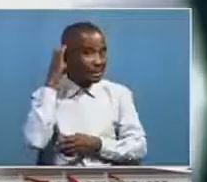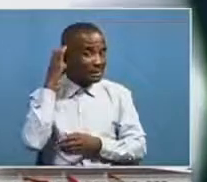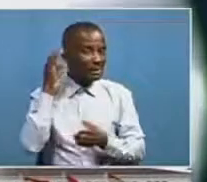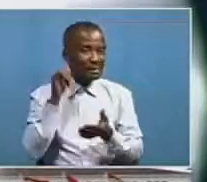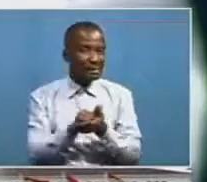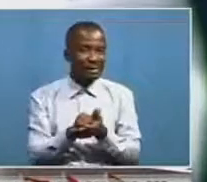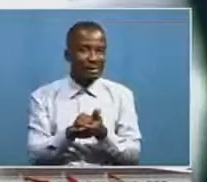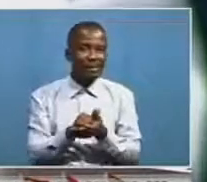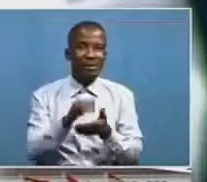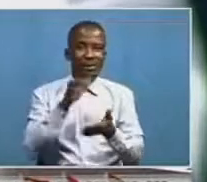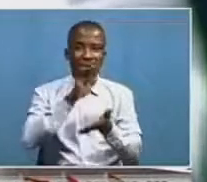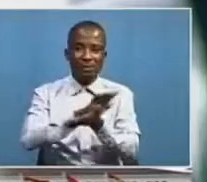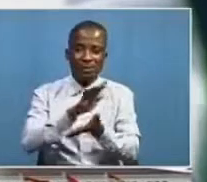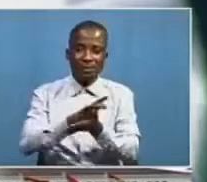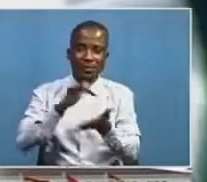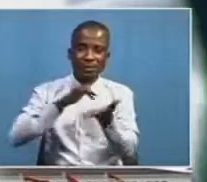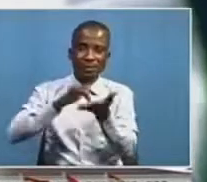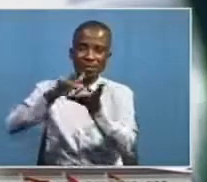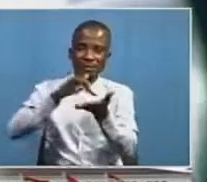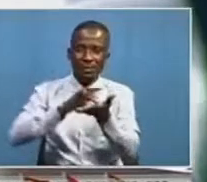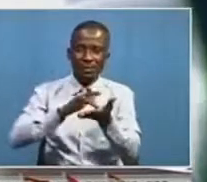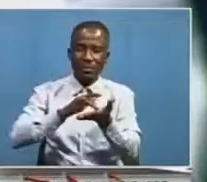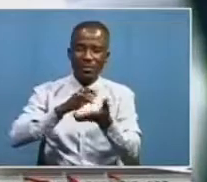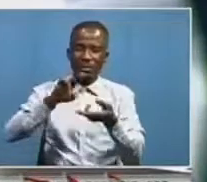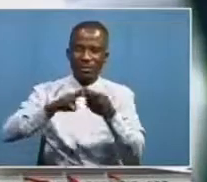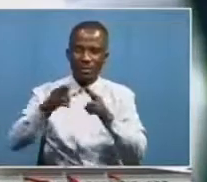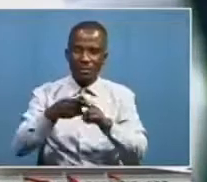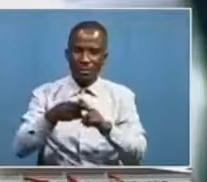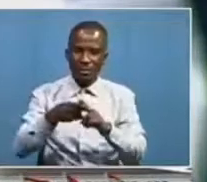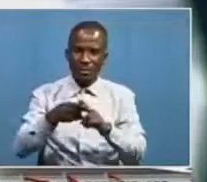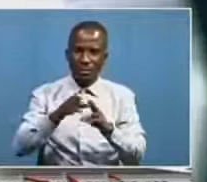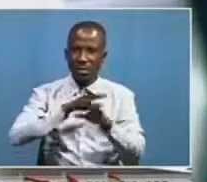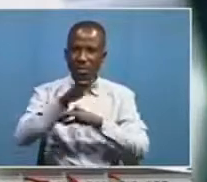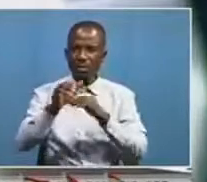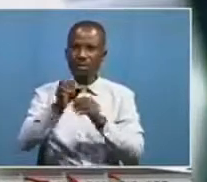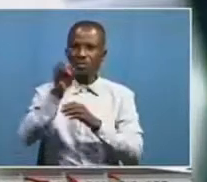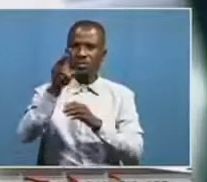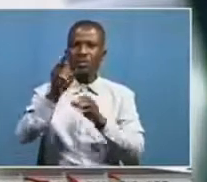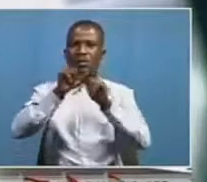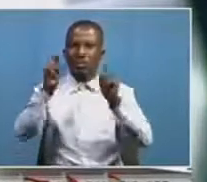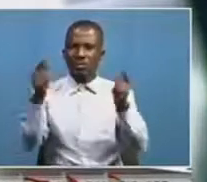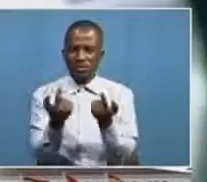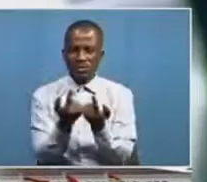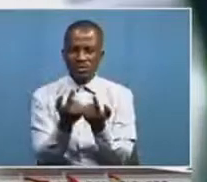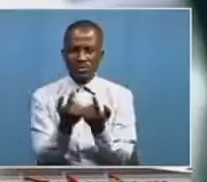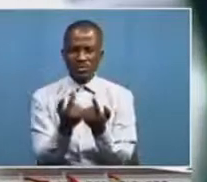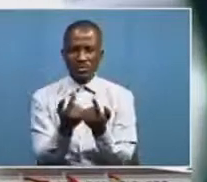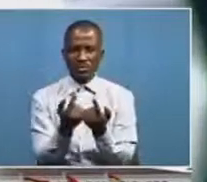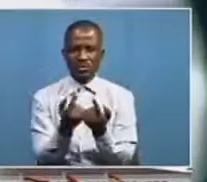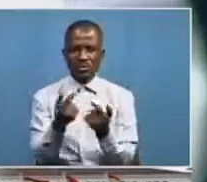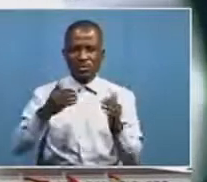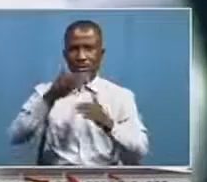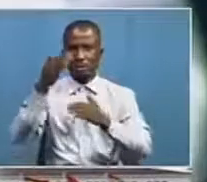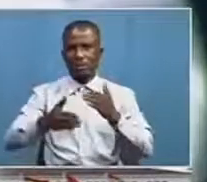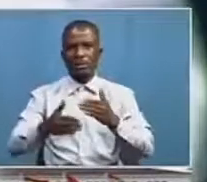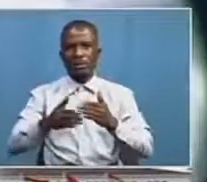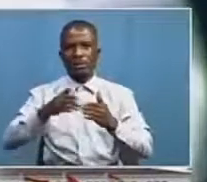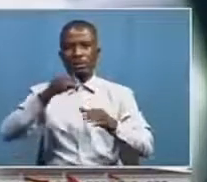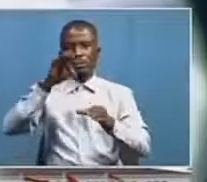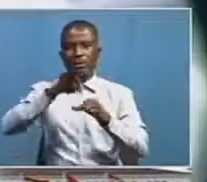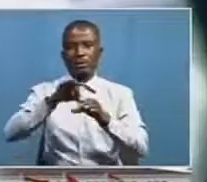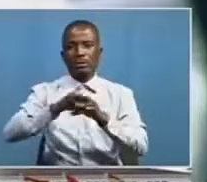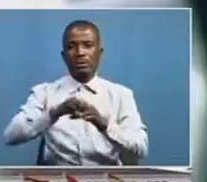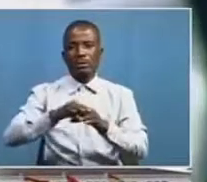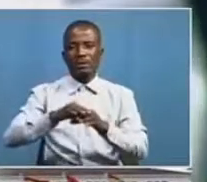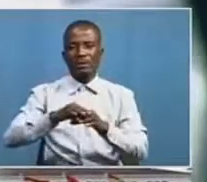the particulars of the total votes of each of the 12 candidates obtained at the end of the polls, excluding the